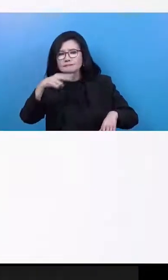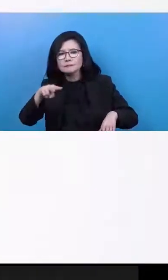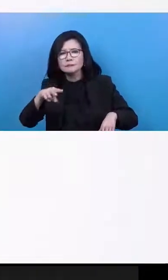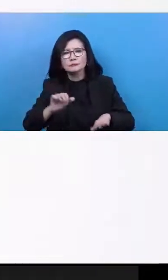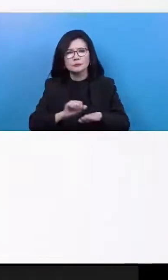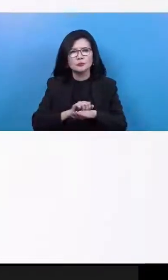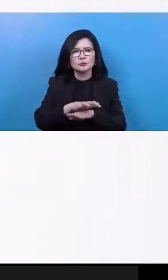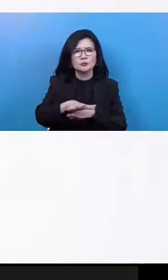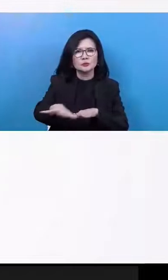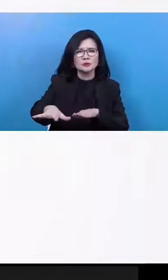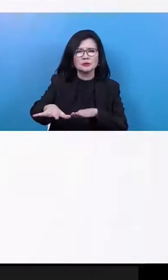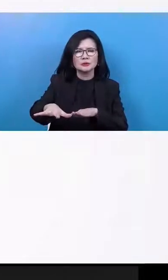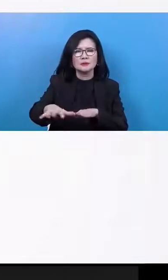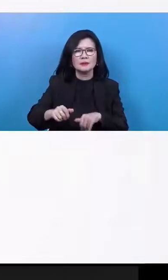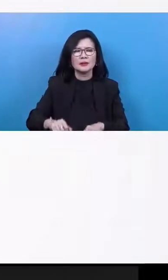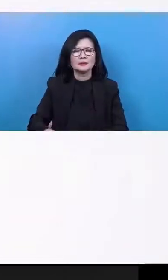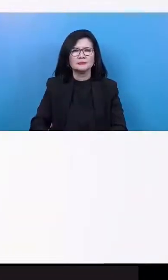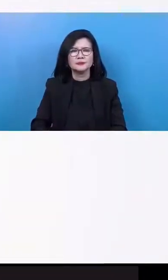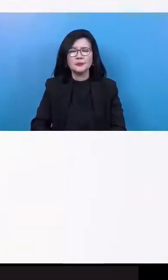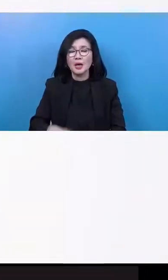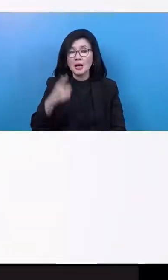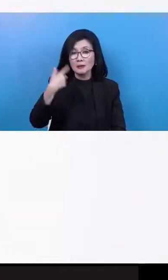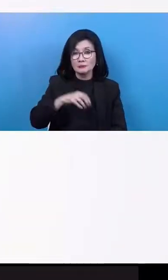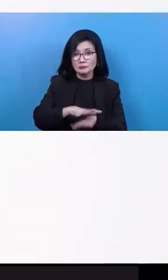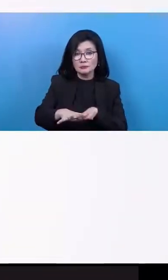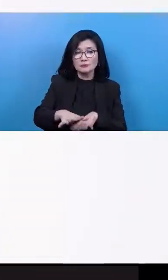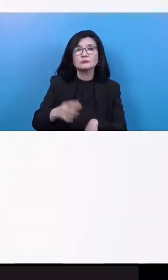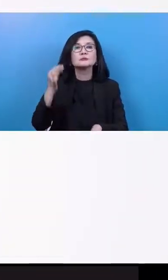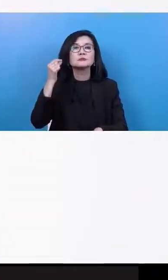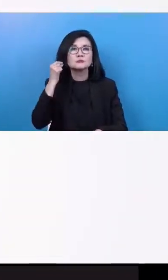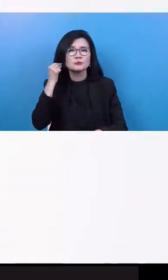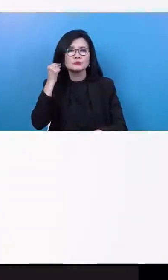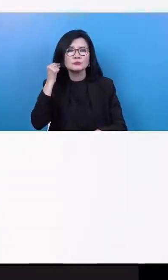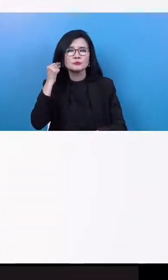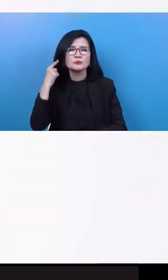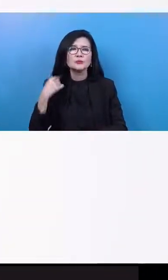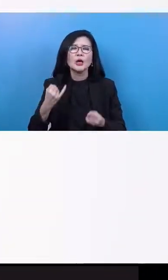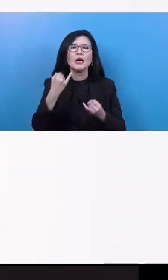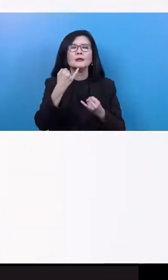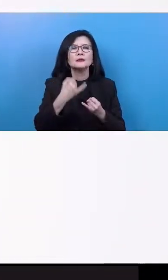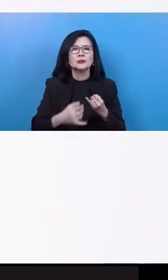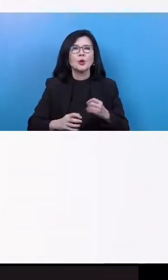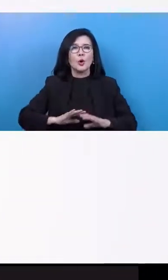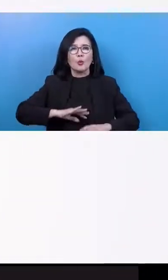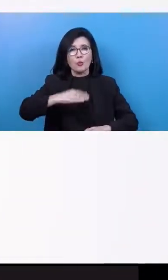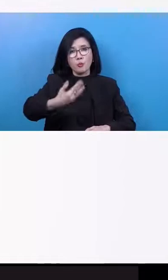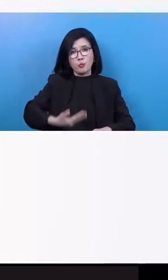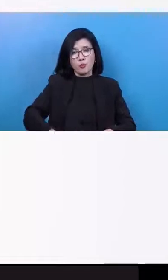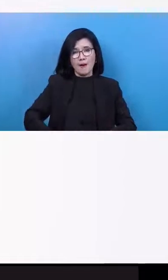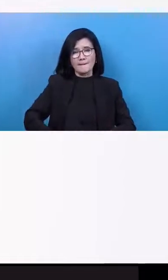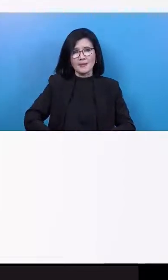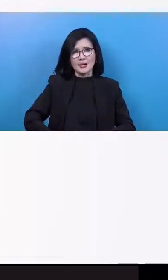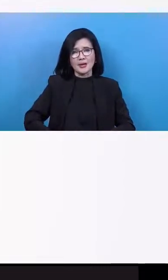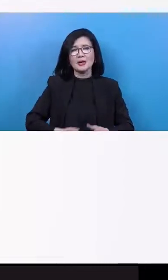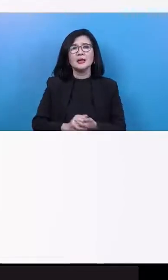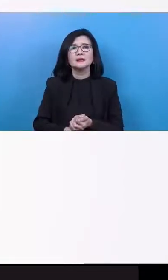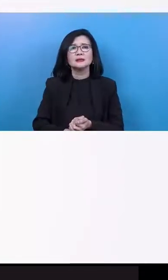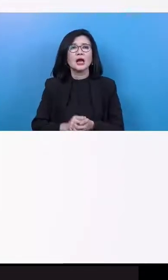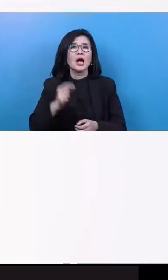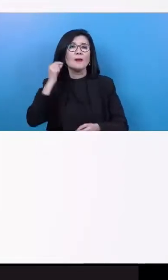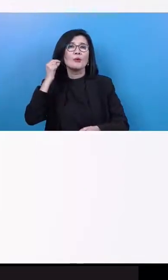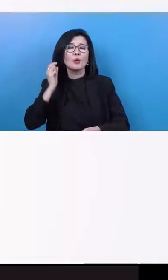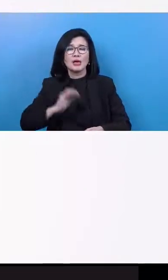girls actually succumbed to pregnancy, and some of them were actually also abused,